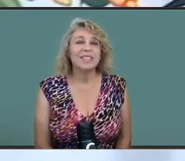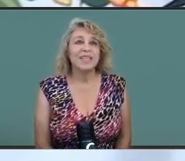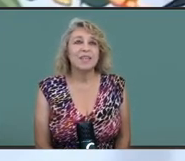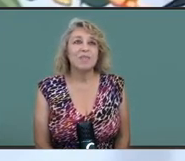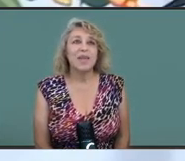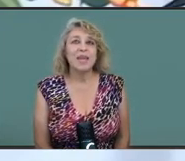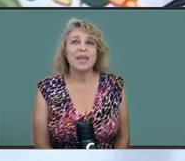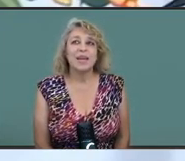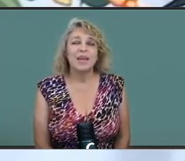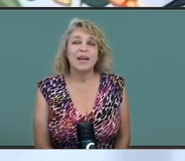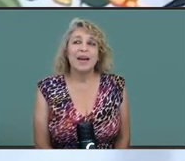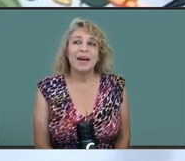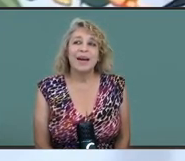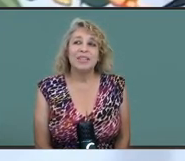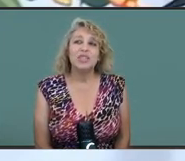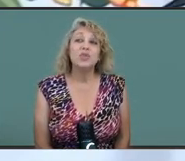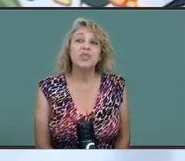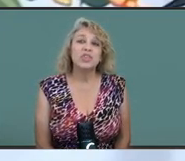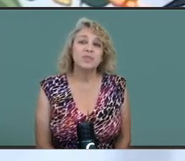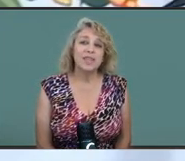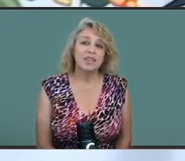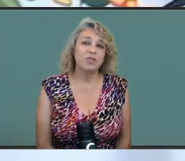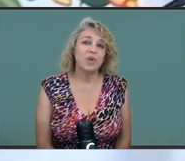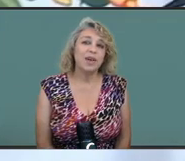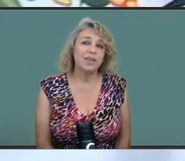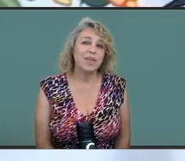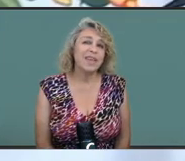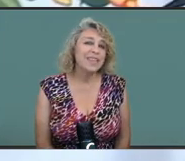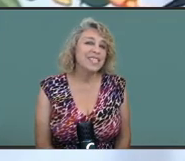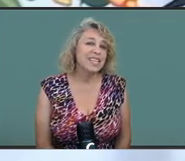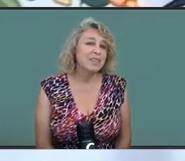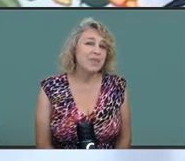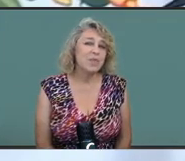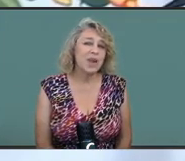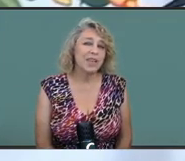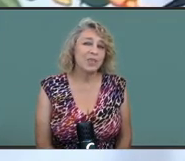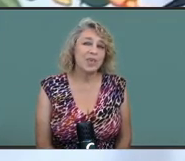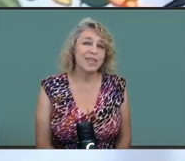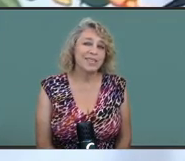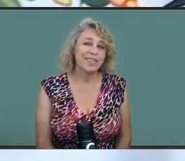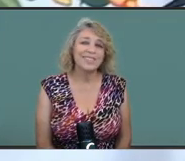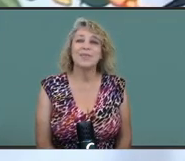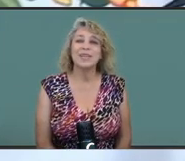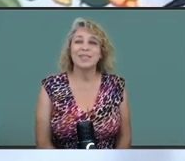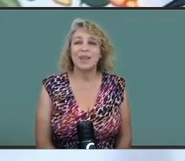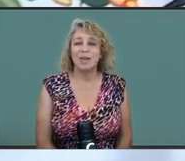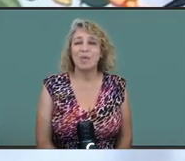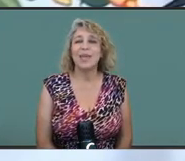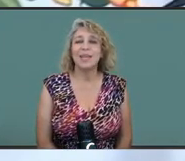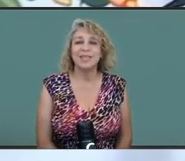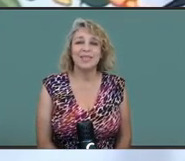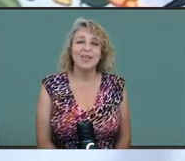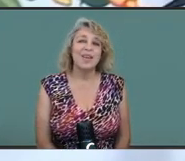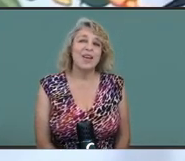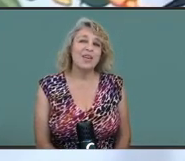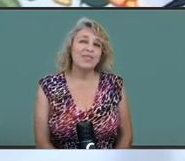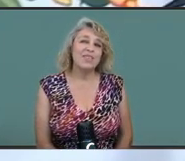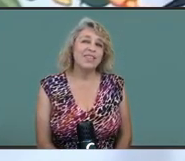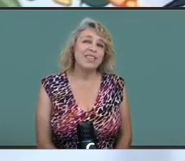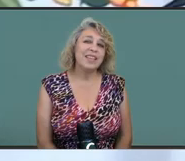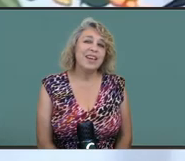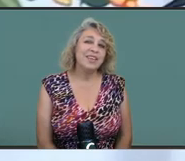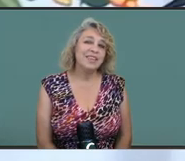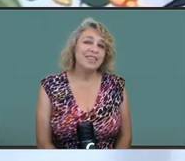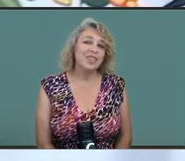like he's going to make two terms out of one, but I think it's going to be more like three because he works weekends. Or if